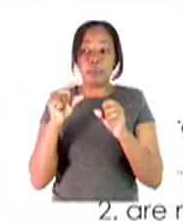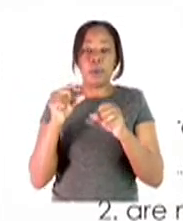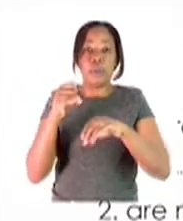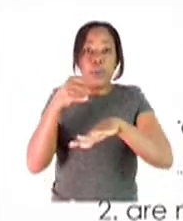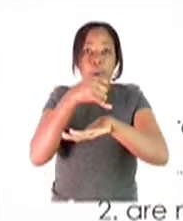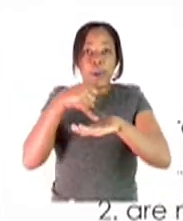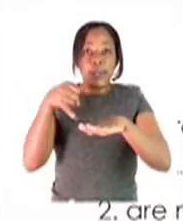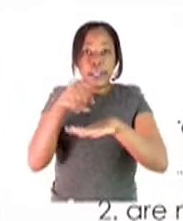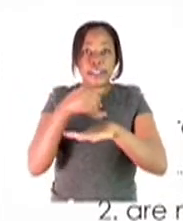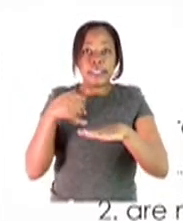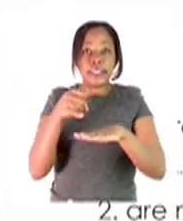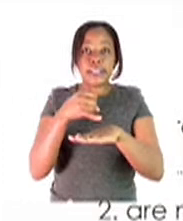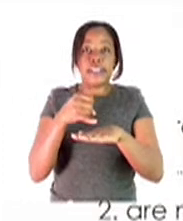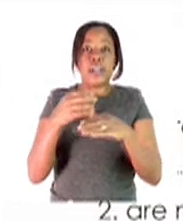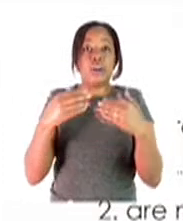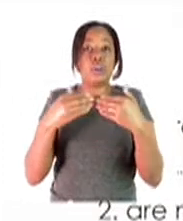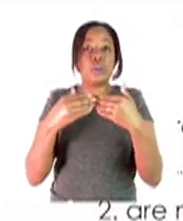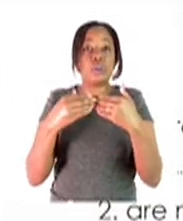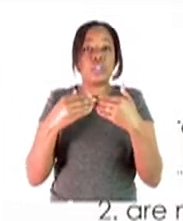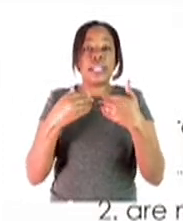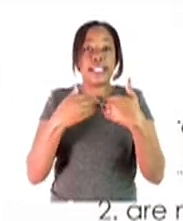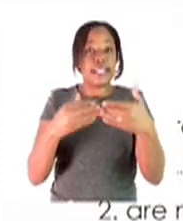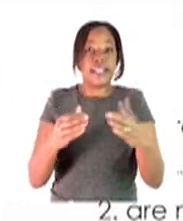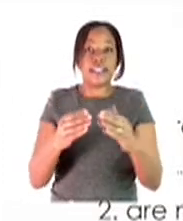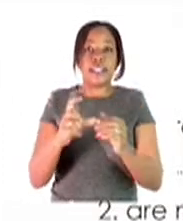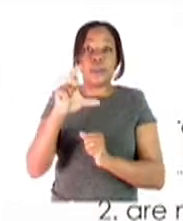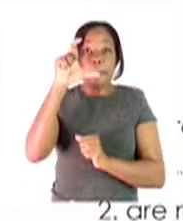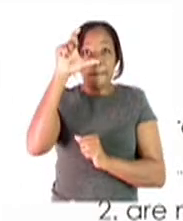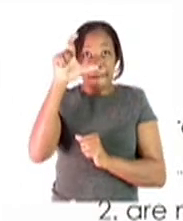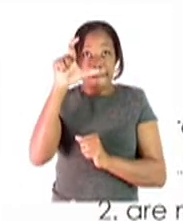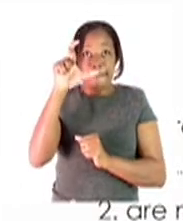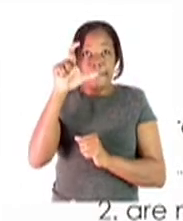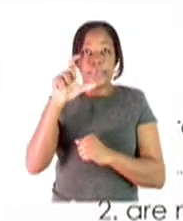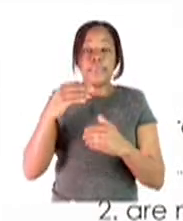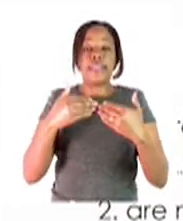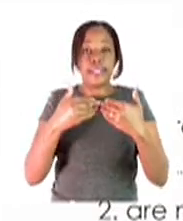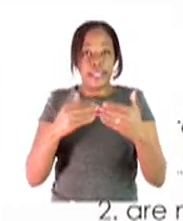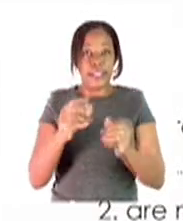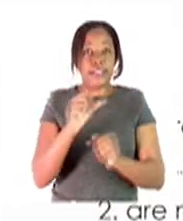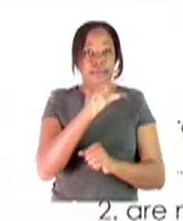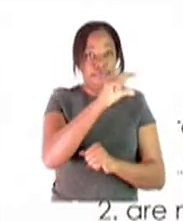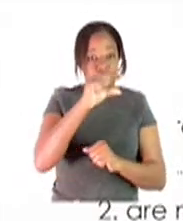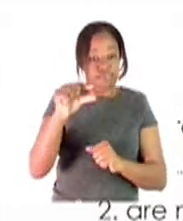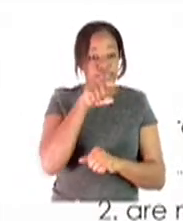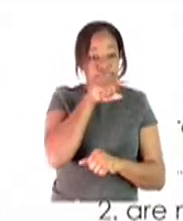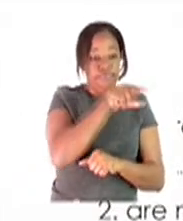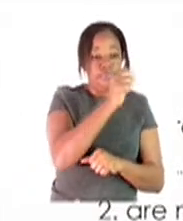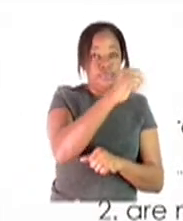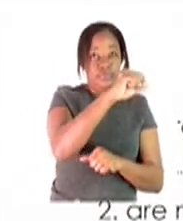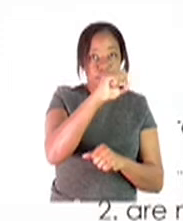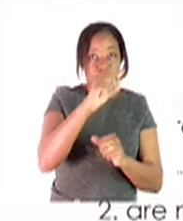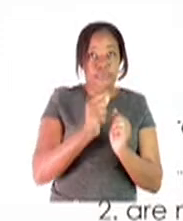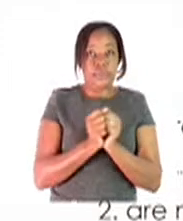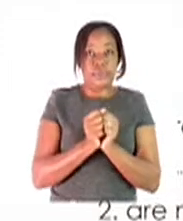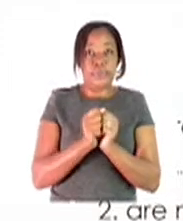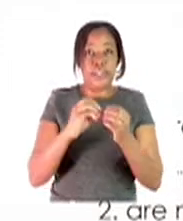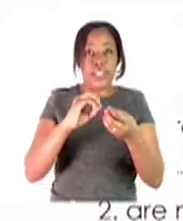to select which one to start the sentence. It must make sense. Number 1, By